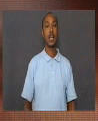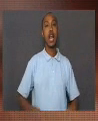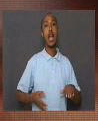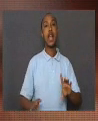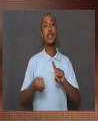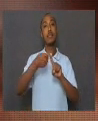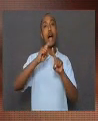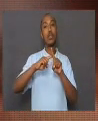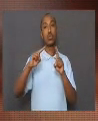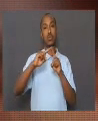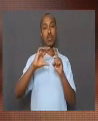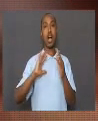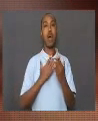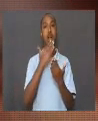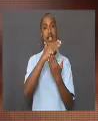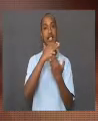Let's get back to our lesson.